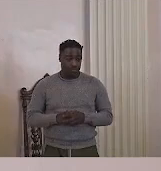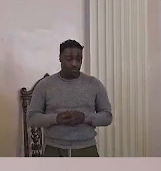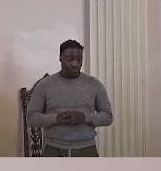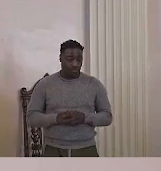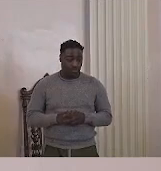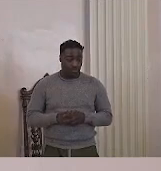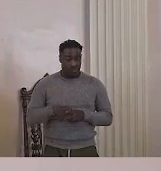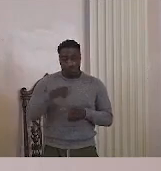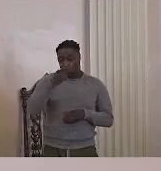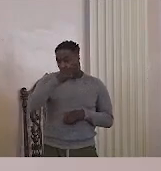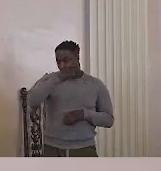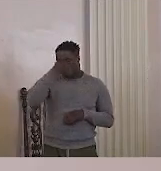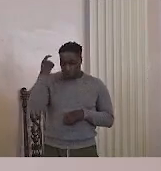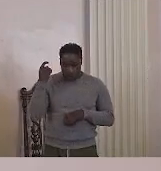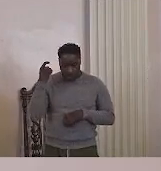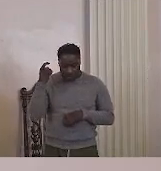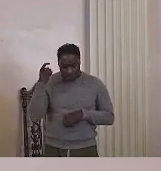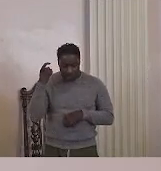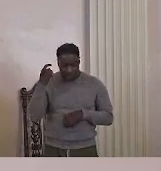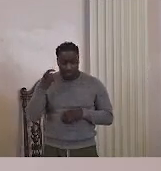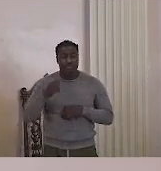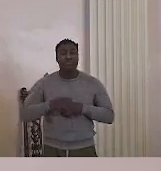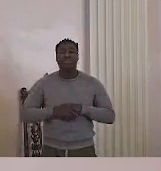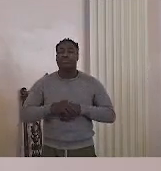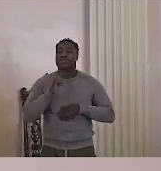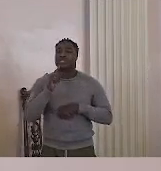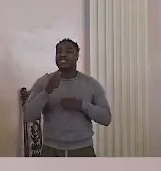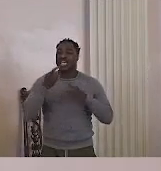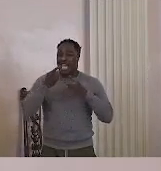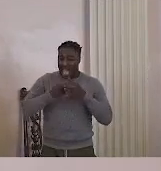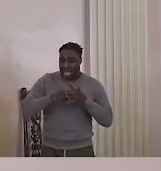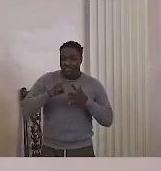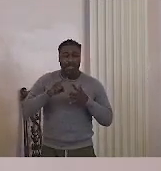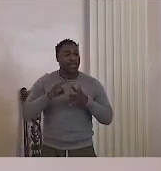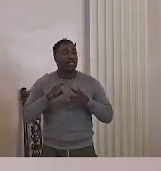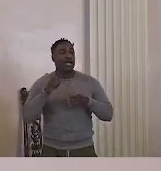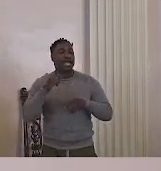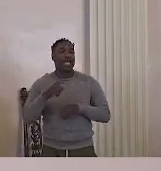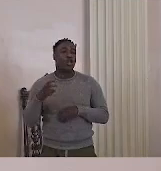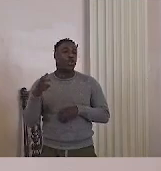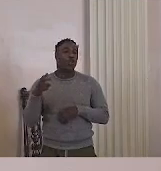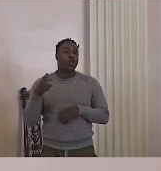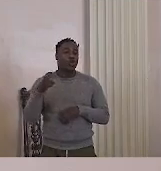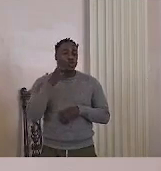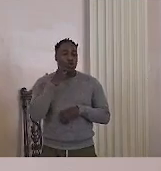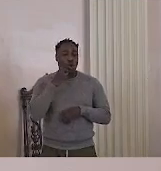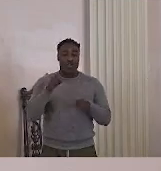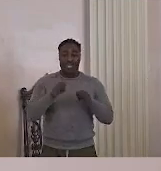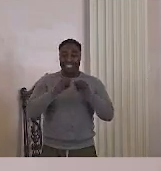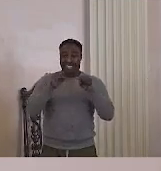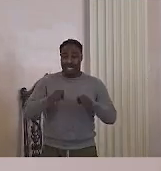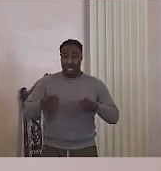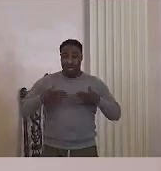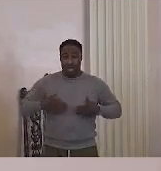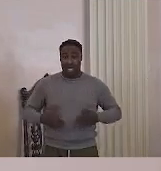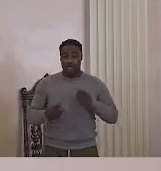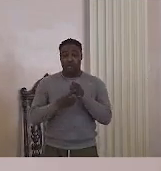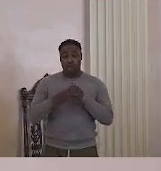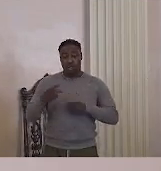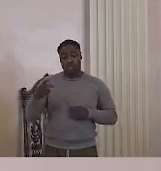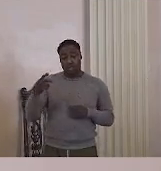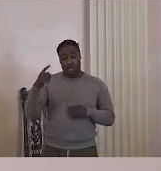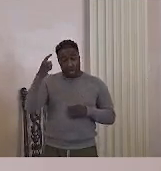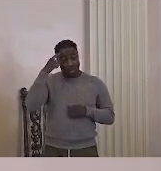Now, trauma is inflaming, it is activating, and the nervous system of the body stores brain